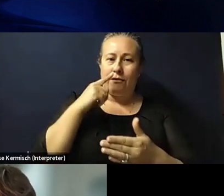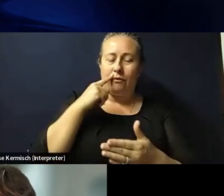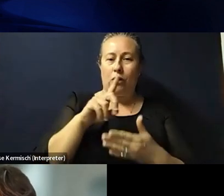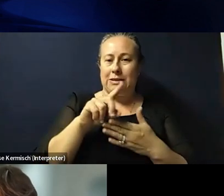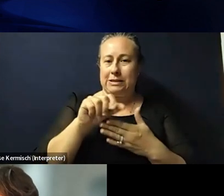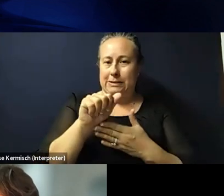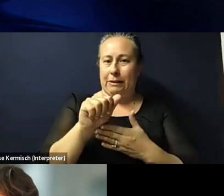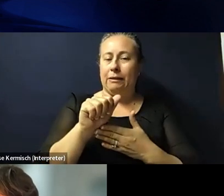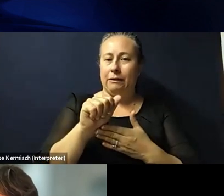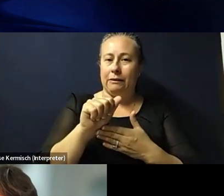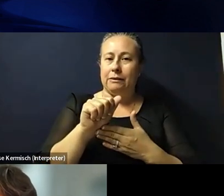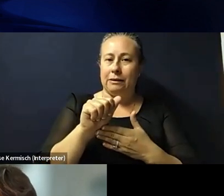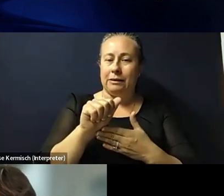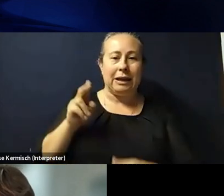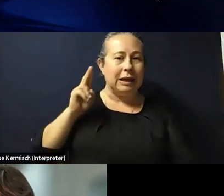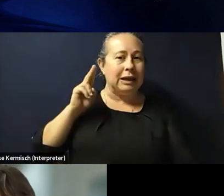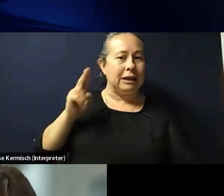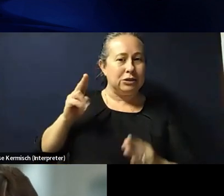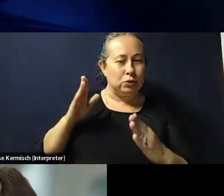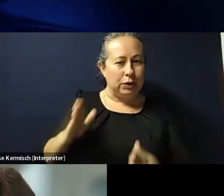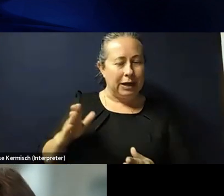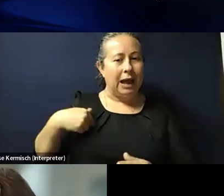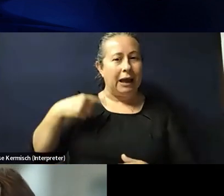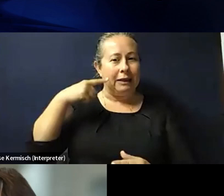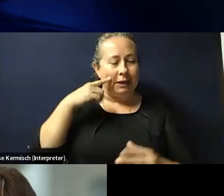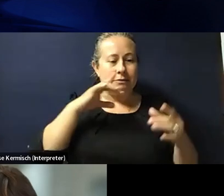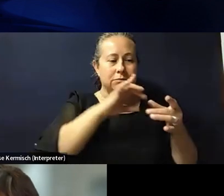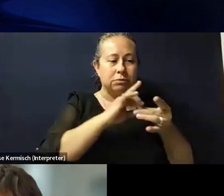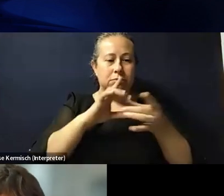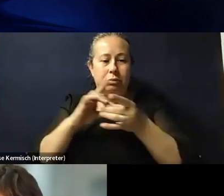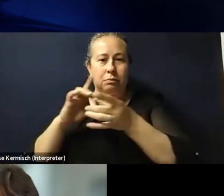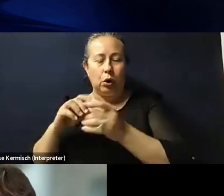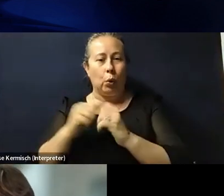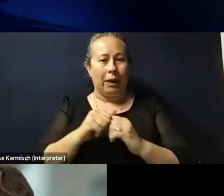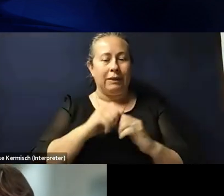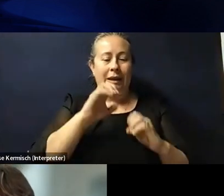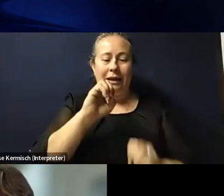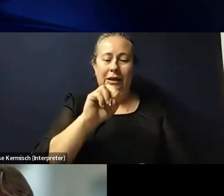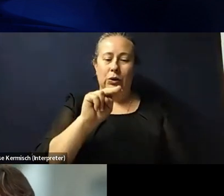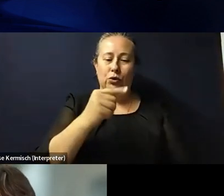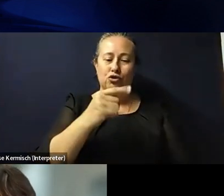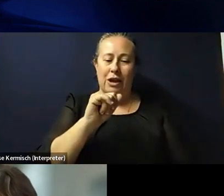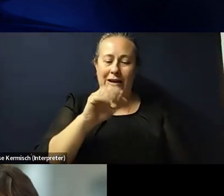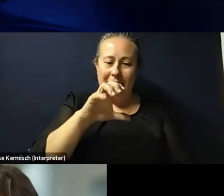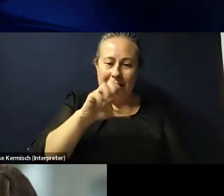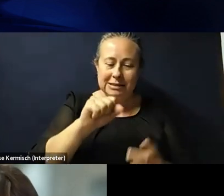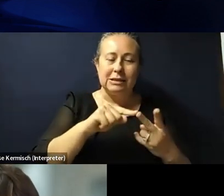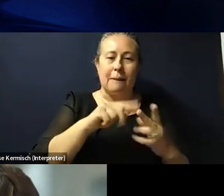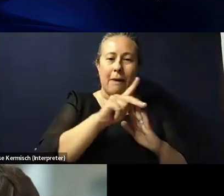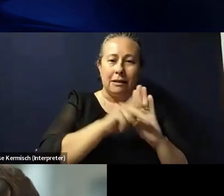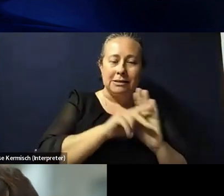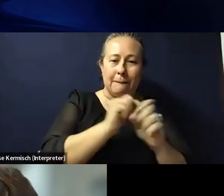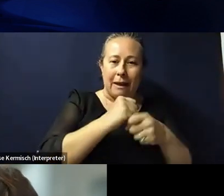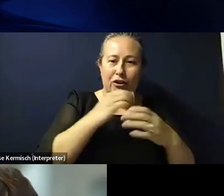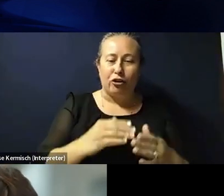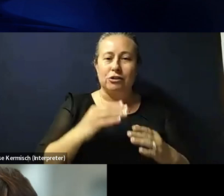disability historians. I mean, I think the connections with eugenics and educators and policymakers is really